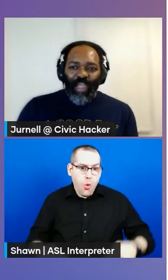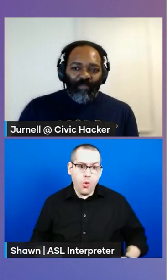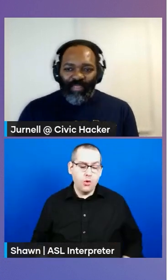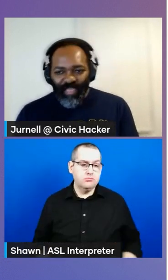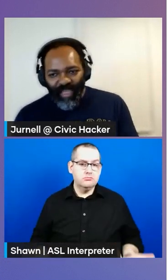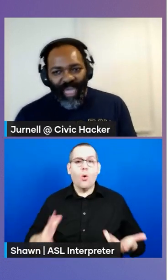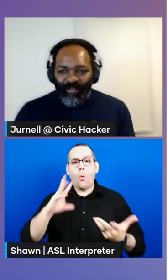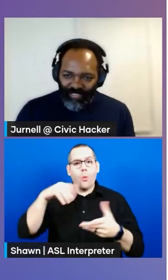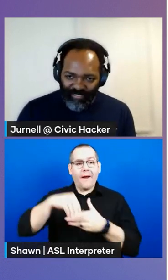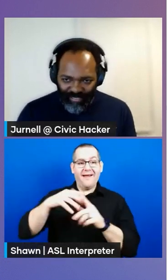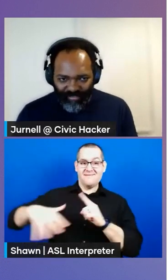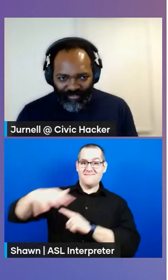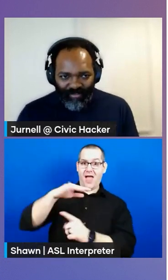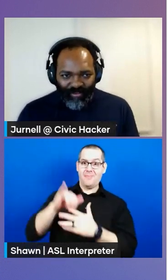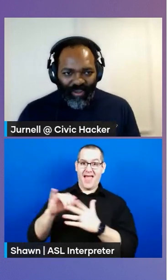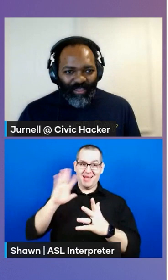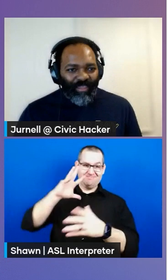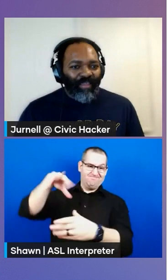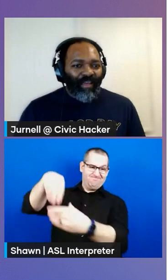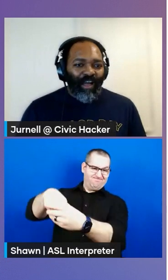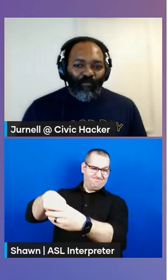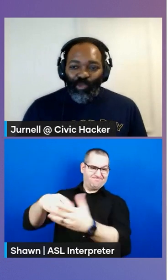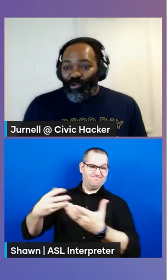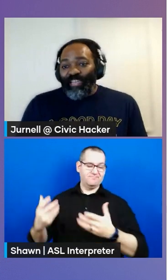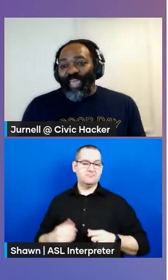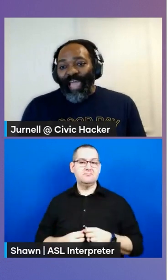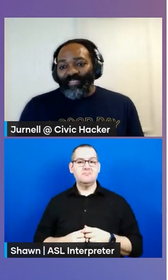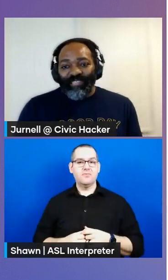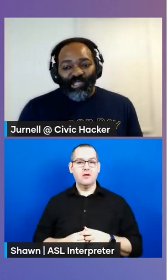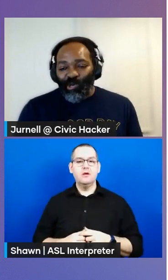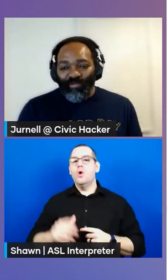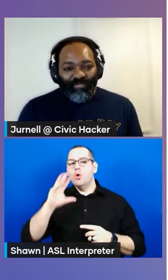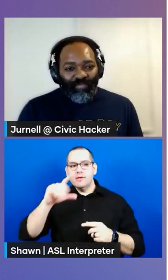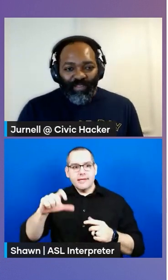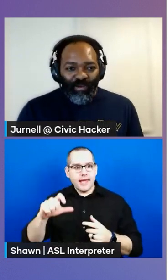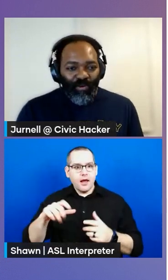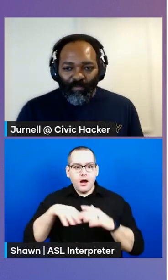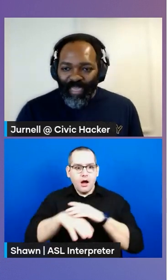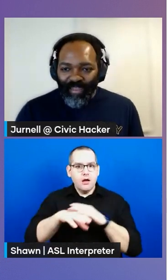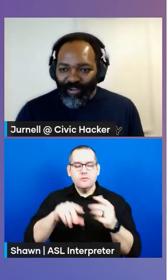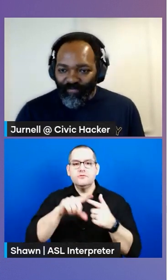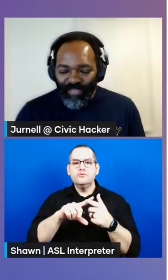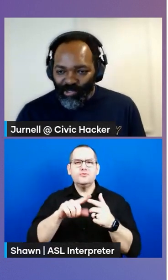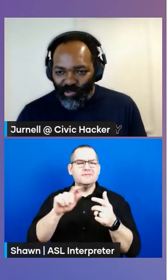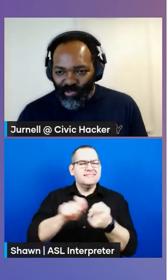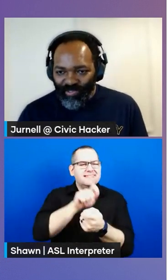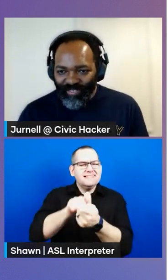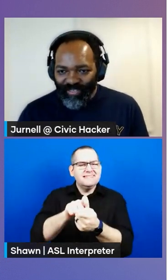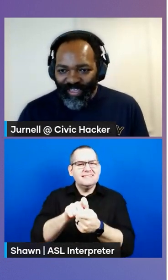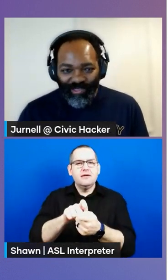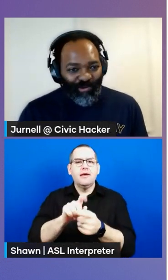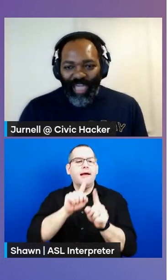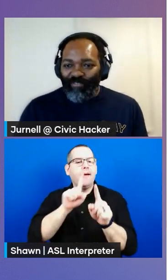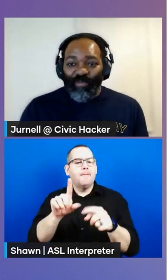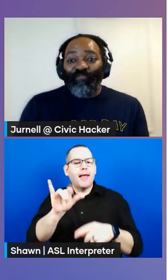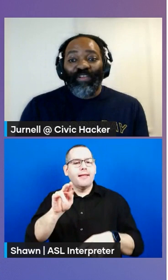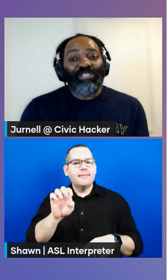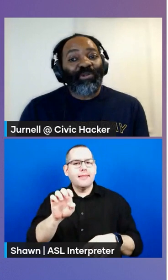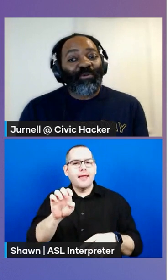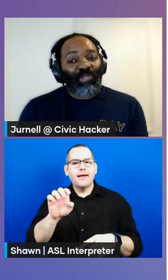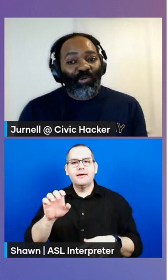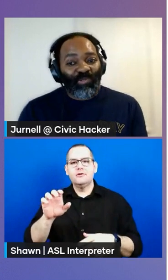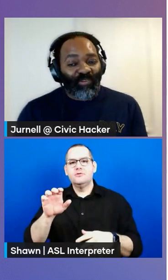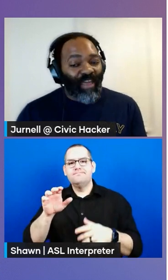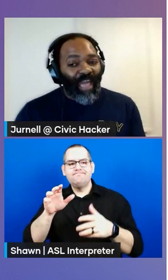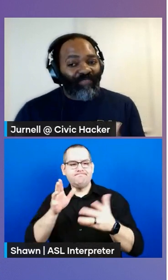the environment that houses it, right? You're going to need access to certain, command line interface tools, and you're going to have to be